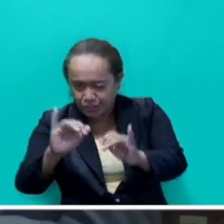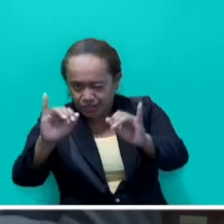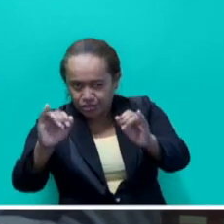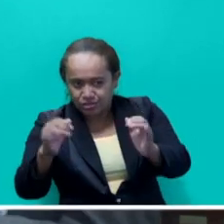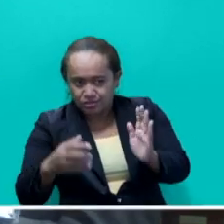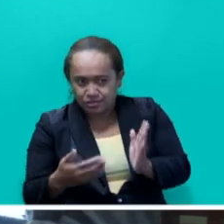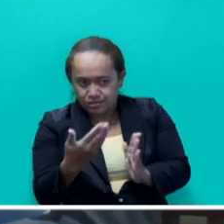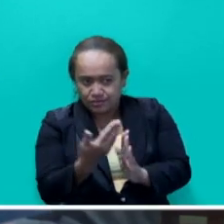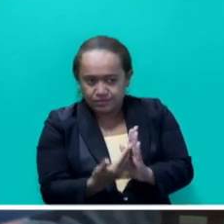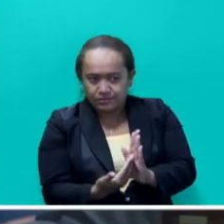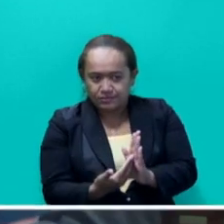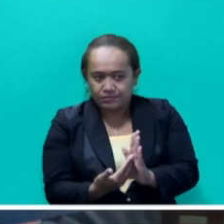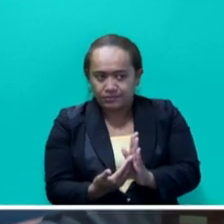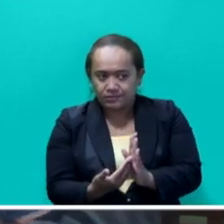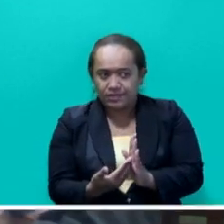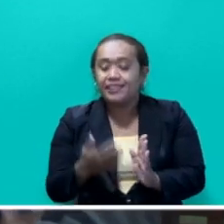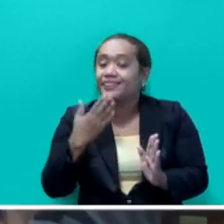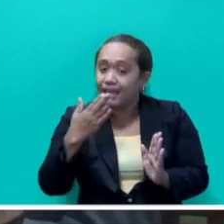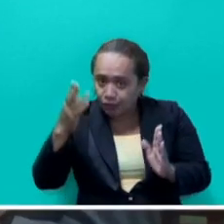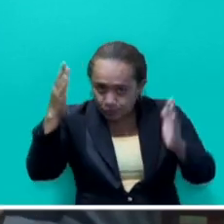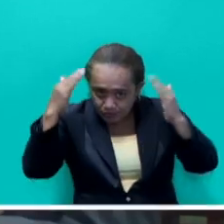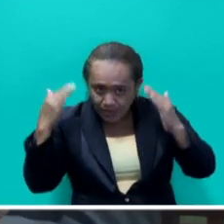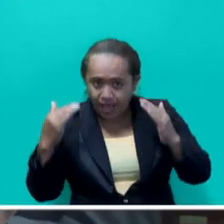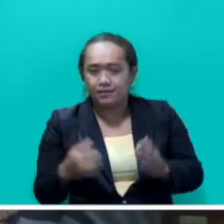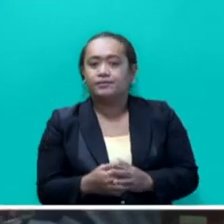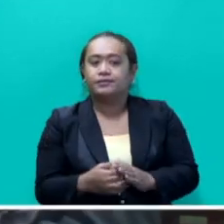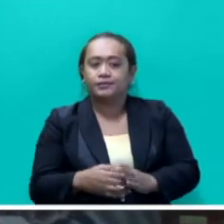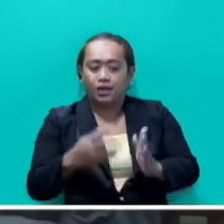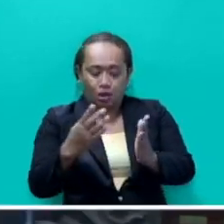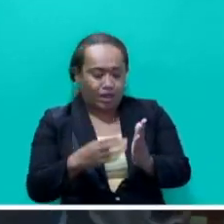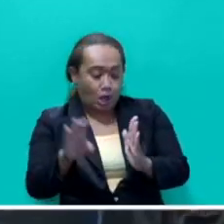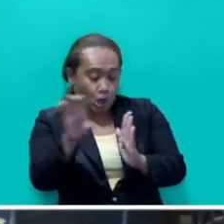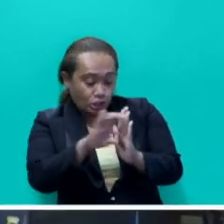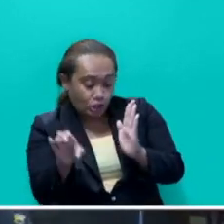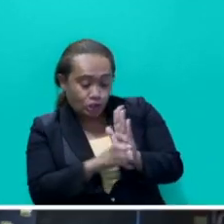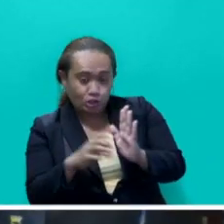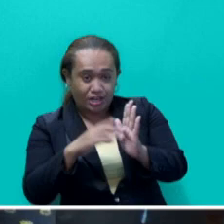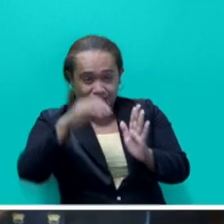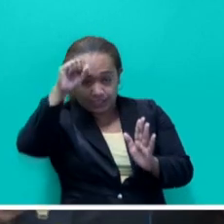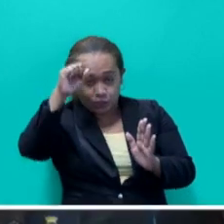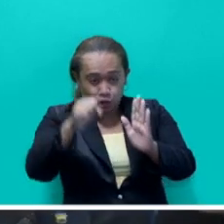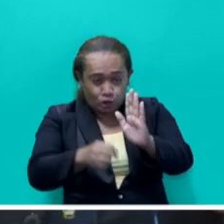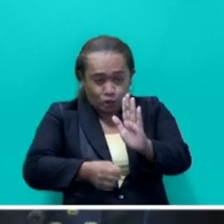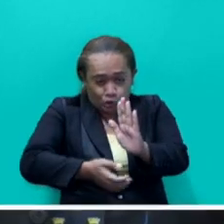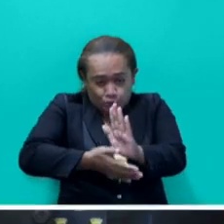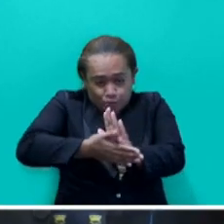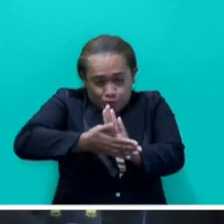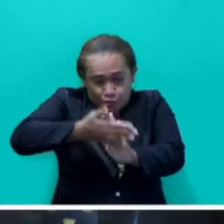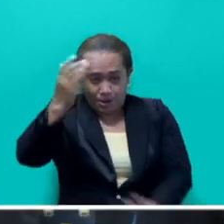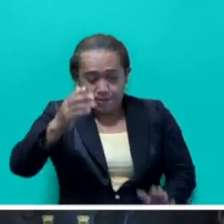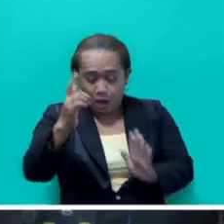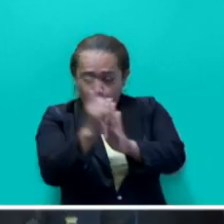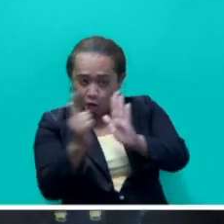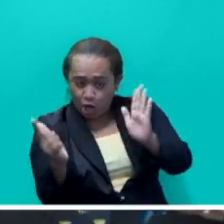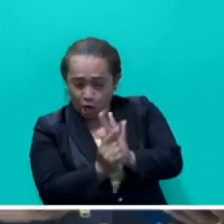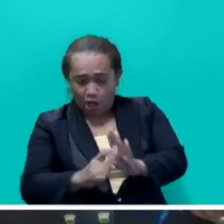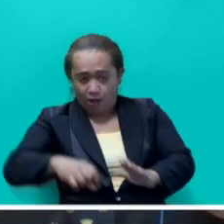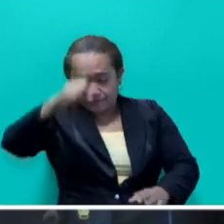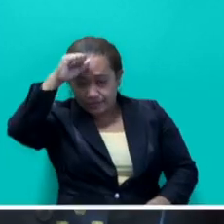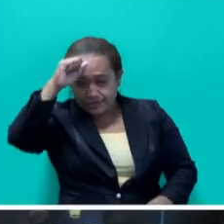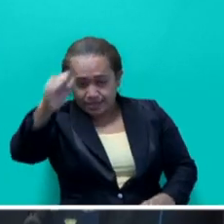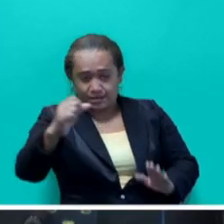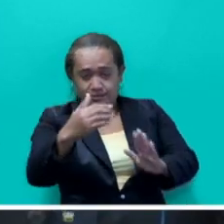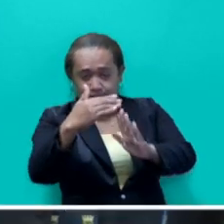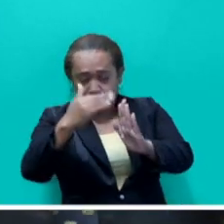And the of course, consultation. thank you, Mr. This Constitution is the supreme law of the state. Subject to the provisions of this